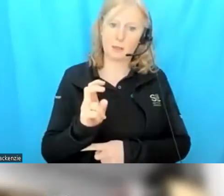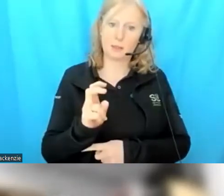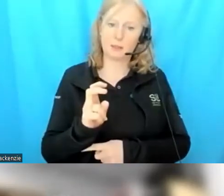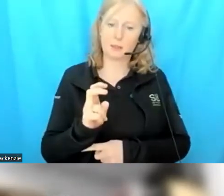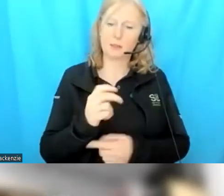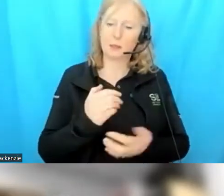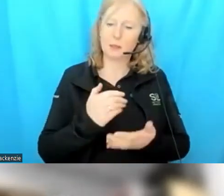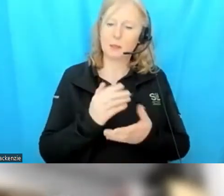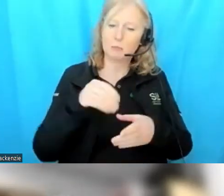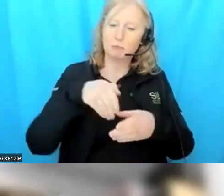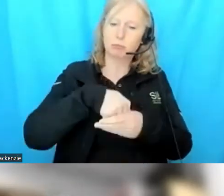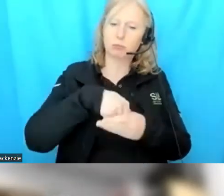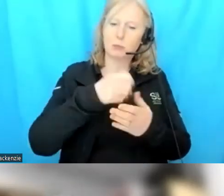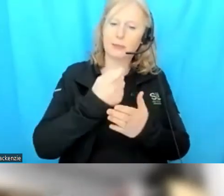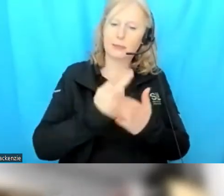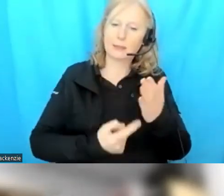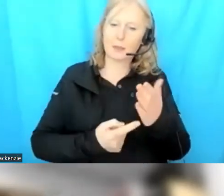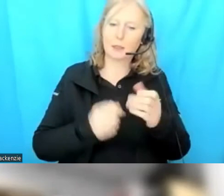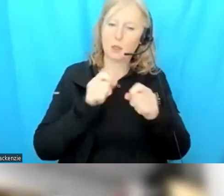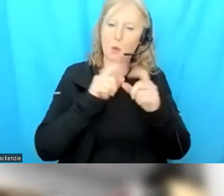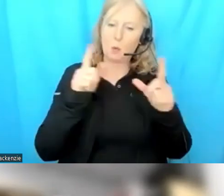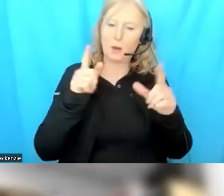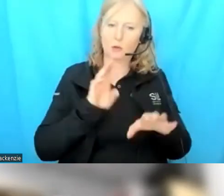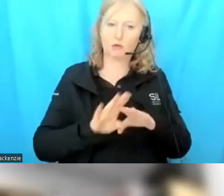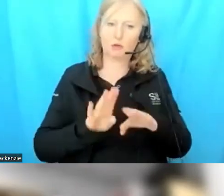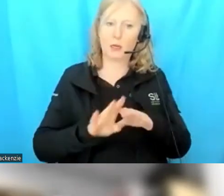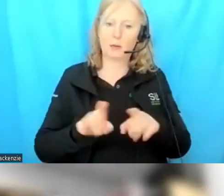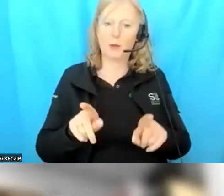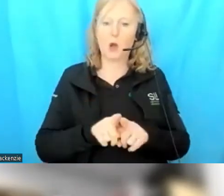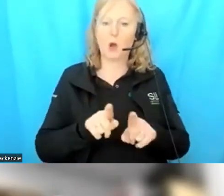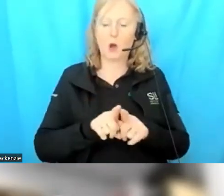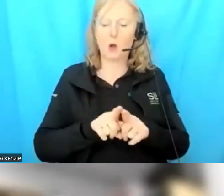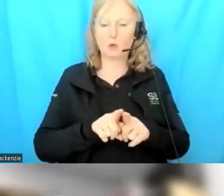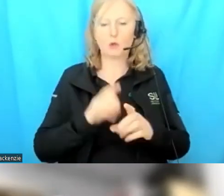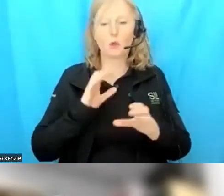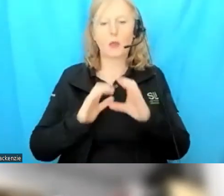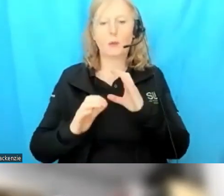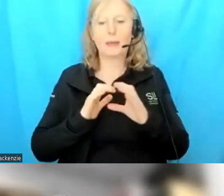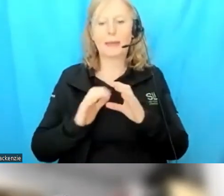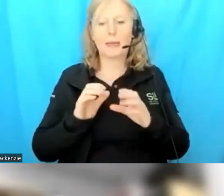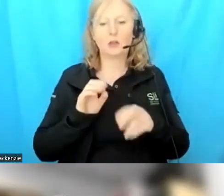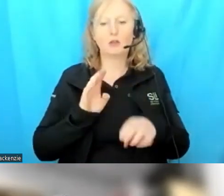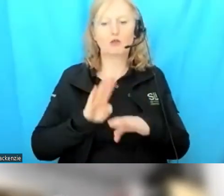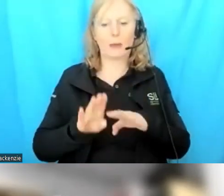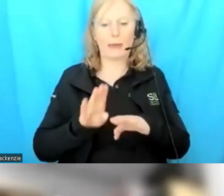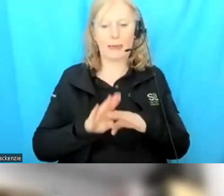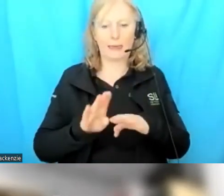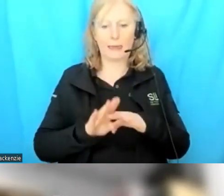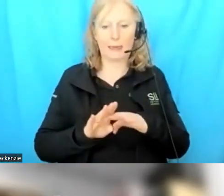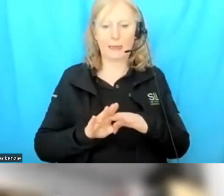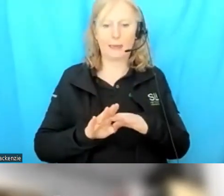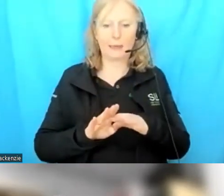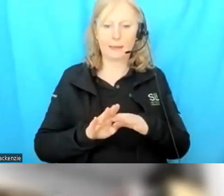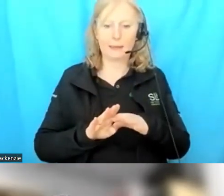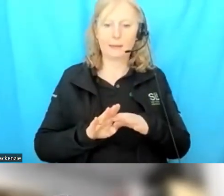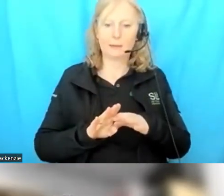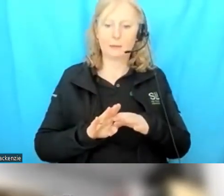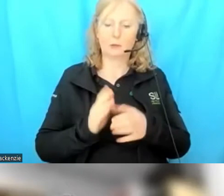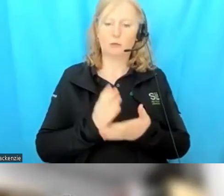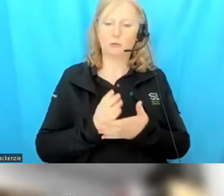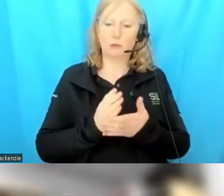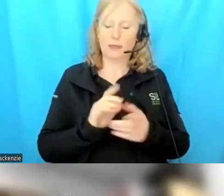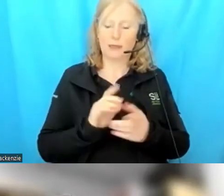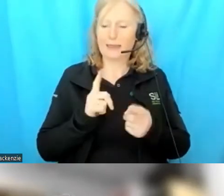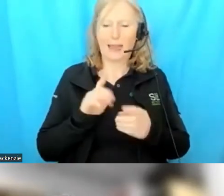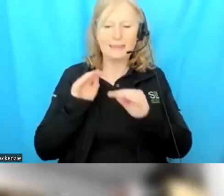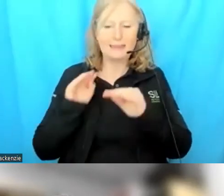awareness training, but also a big part of our general communication training is that we need our drivers to understand that we can't teach them how to